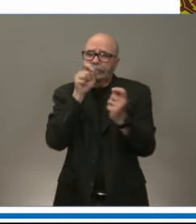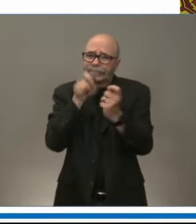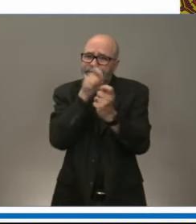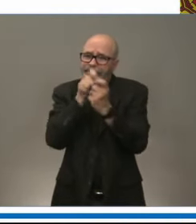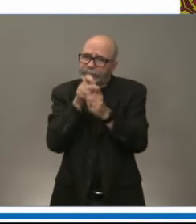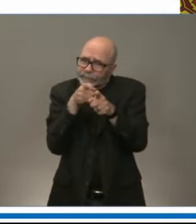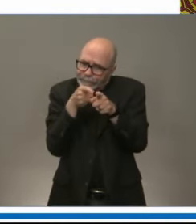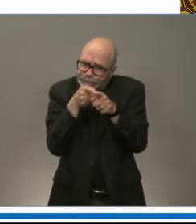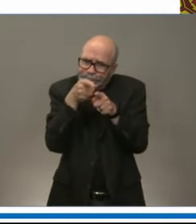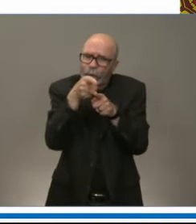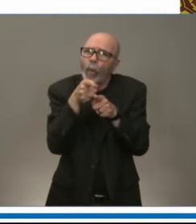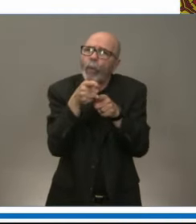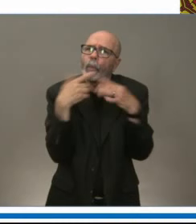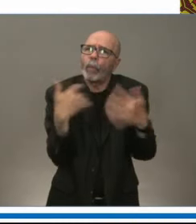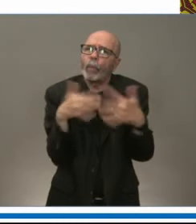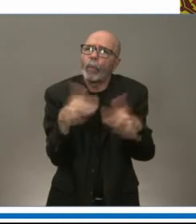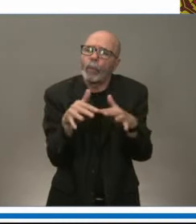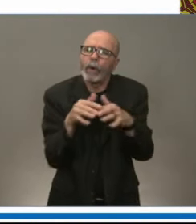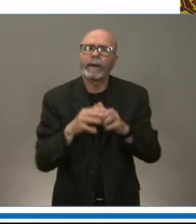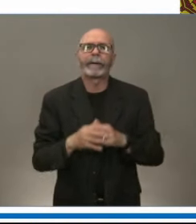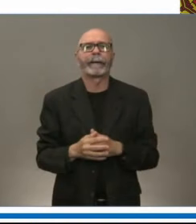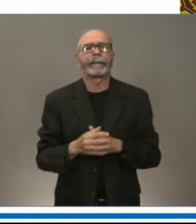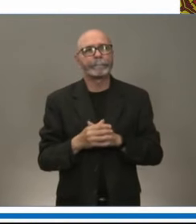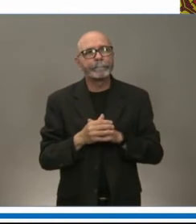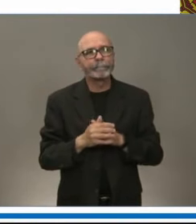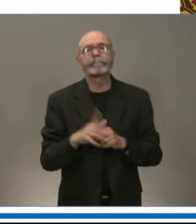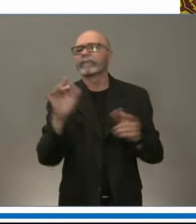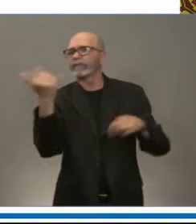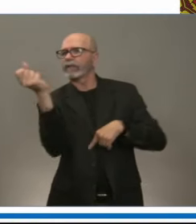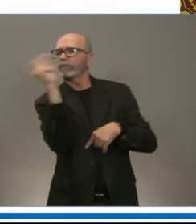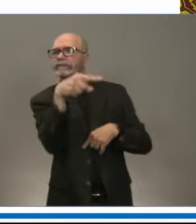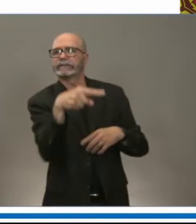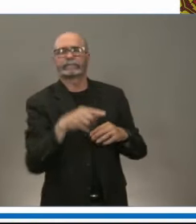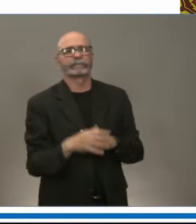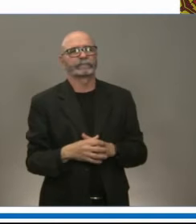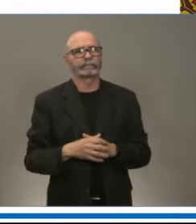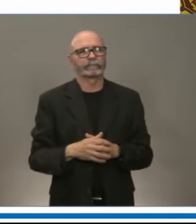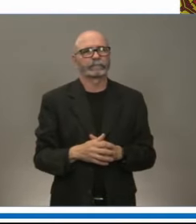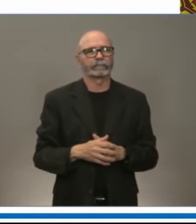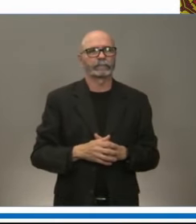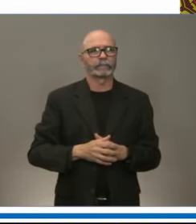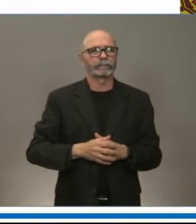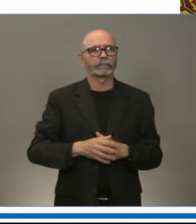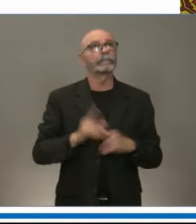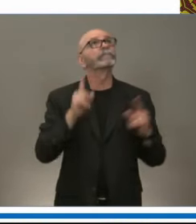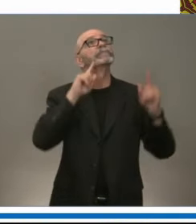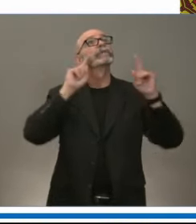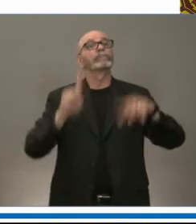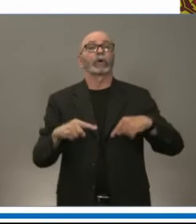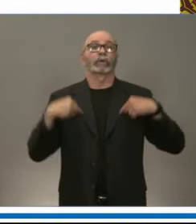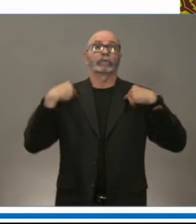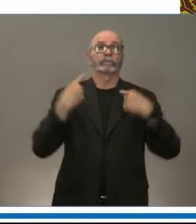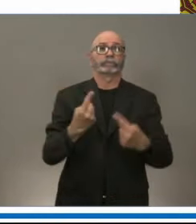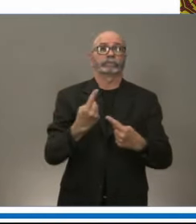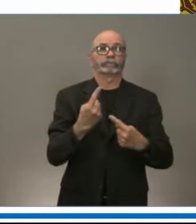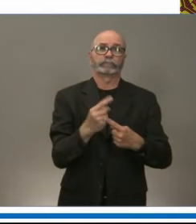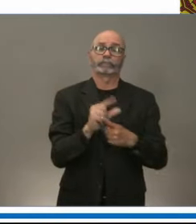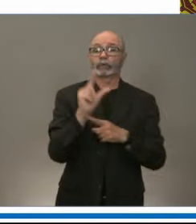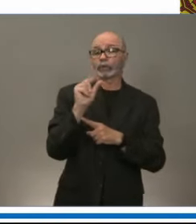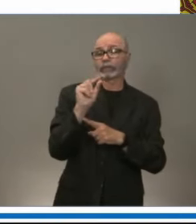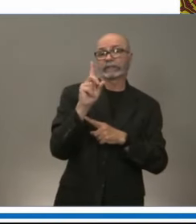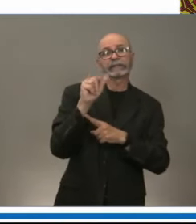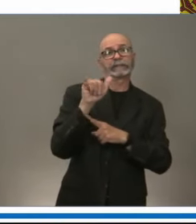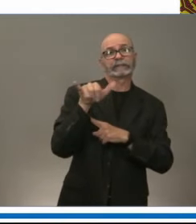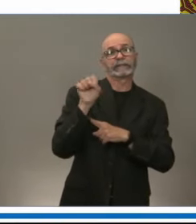follow-up? Thanks, Christy. Yes, I guess we're 20 days in terms of cases. We've surpassed the 200 mark now.